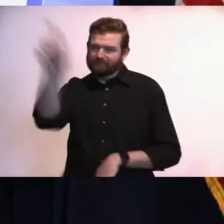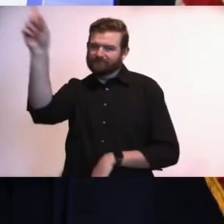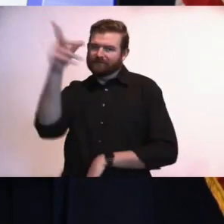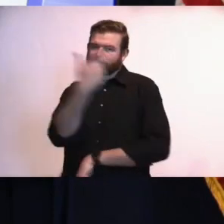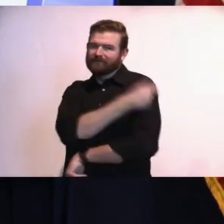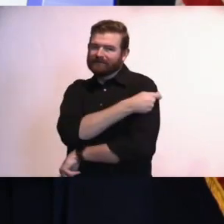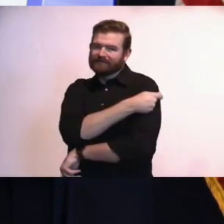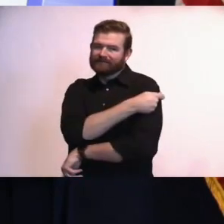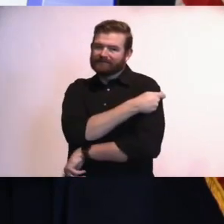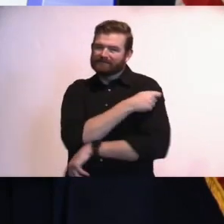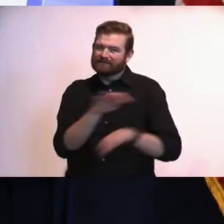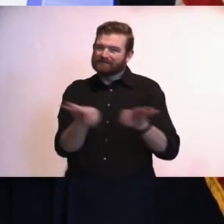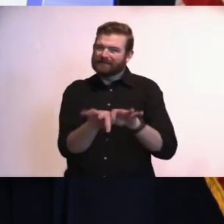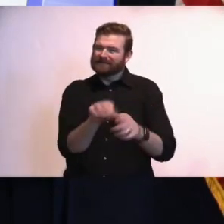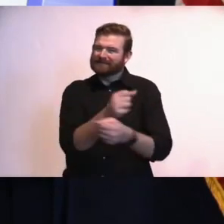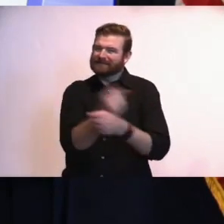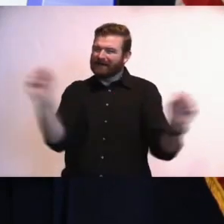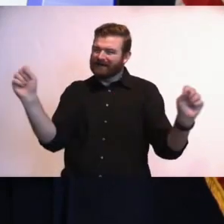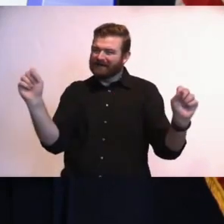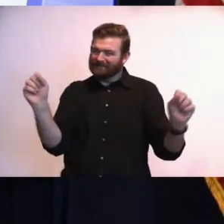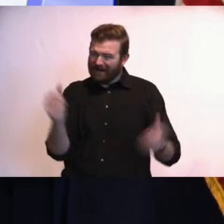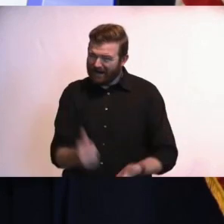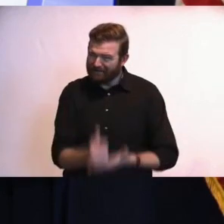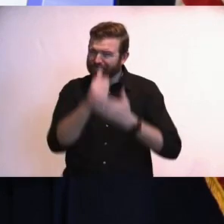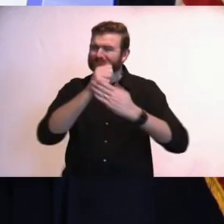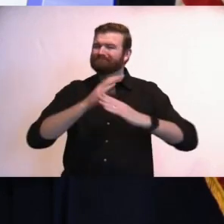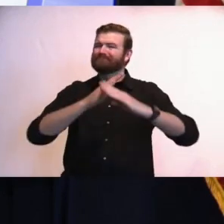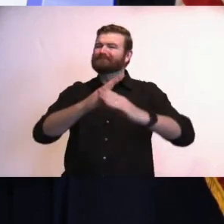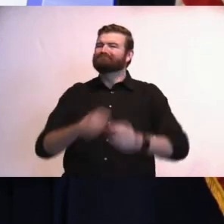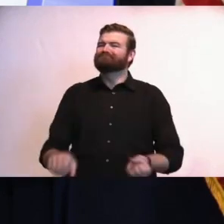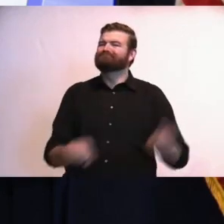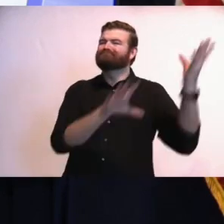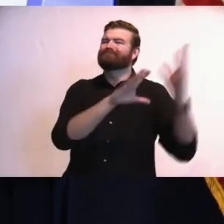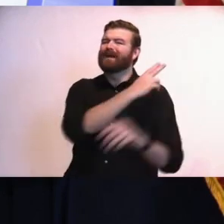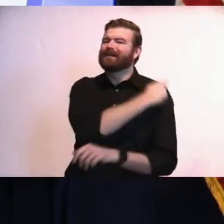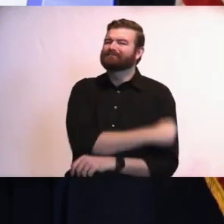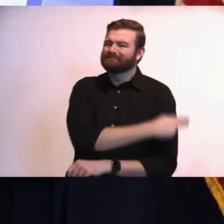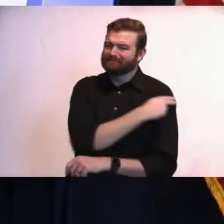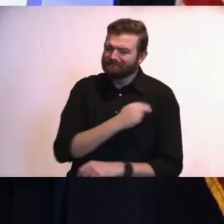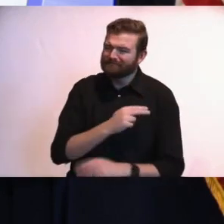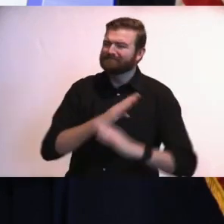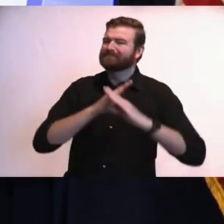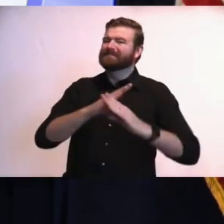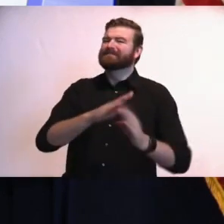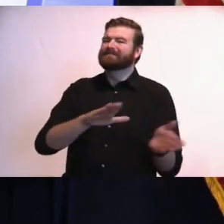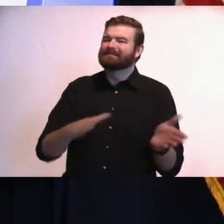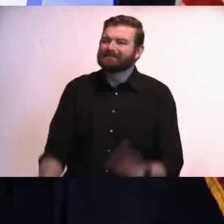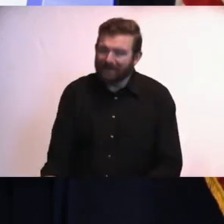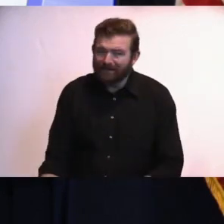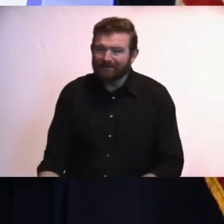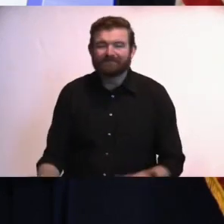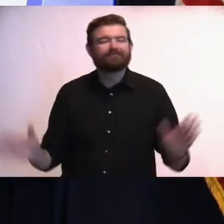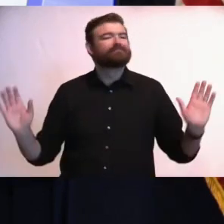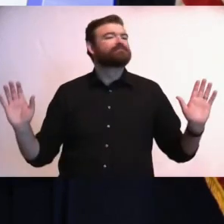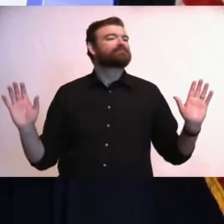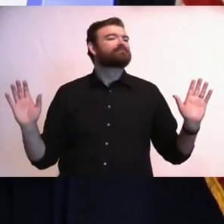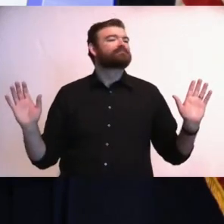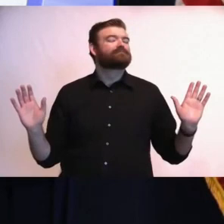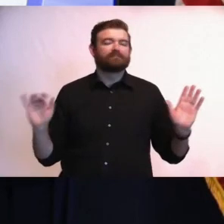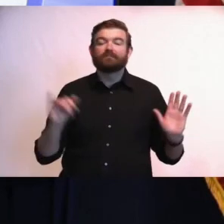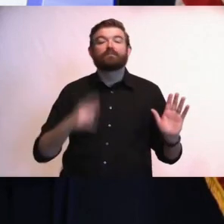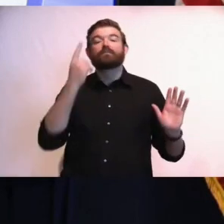effective against hospitalization and death. It is still the best tool we have, along with masking,